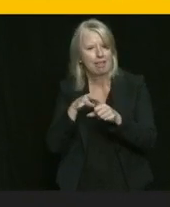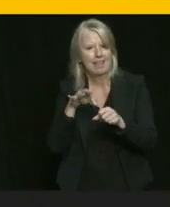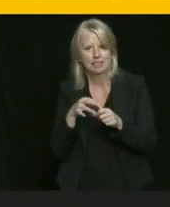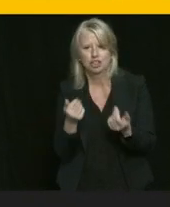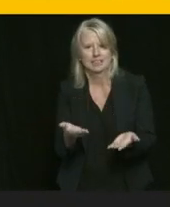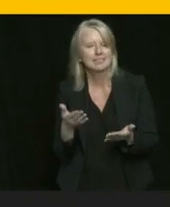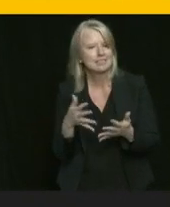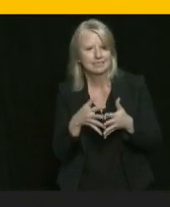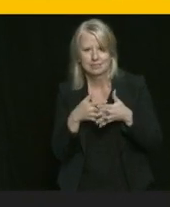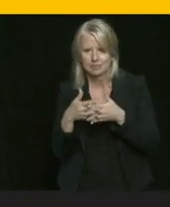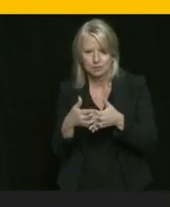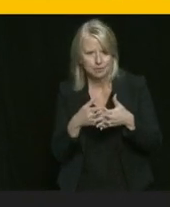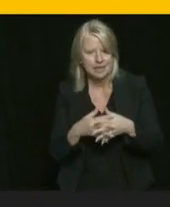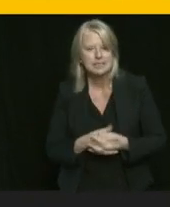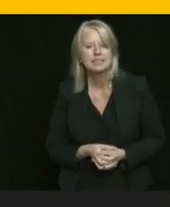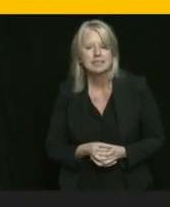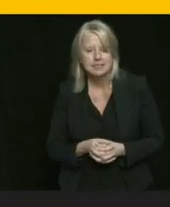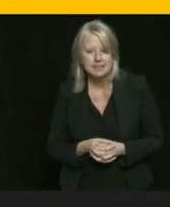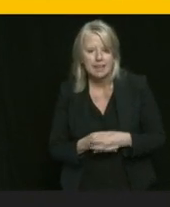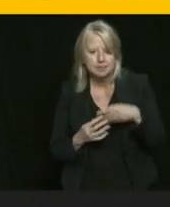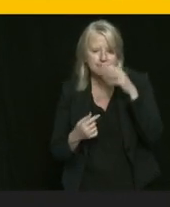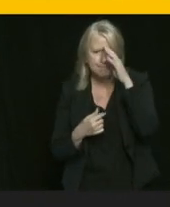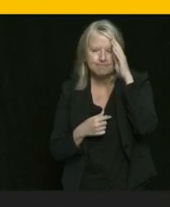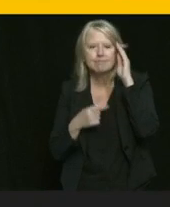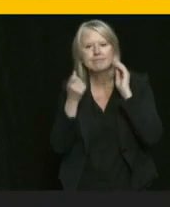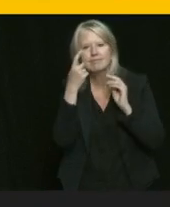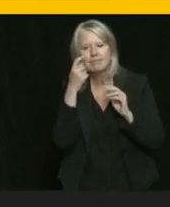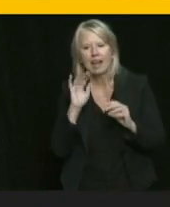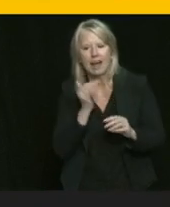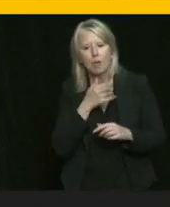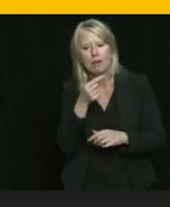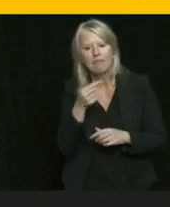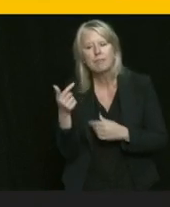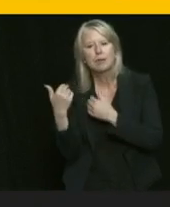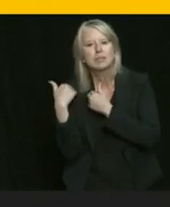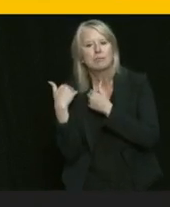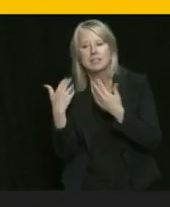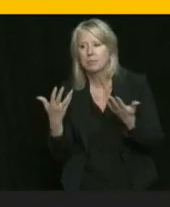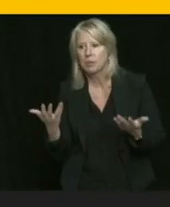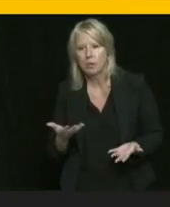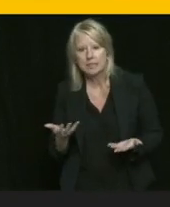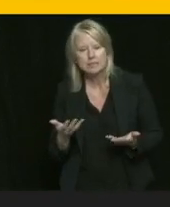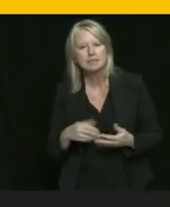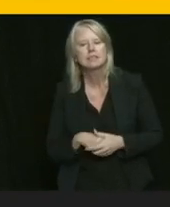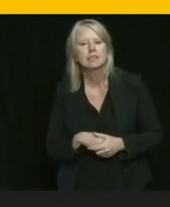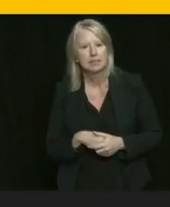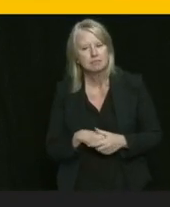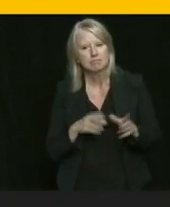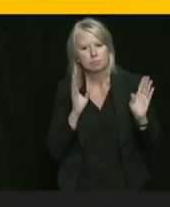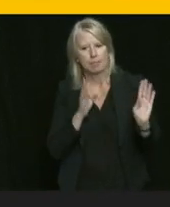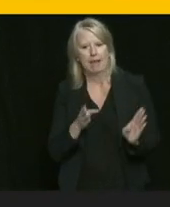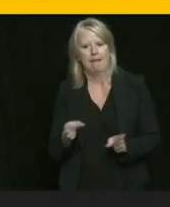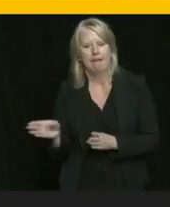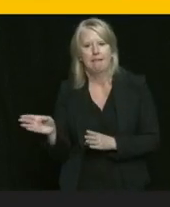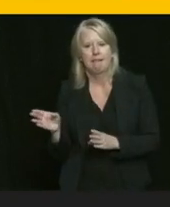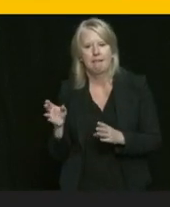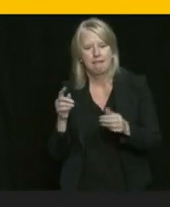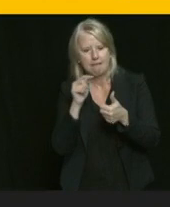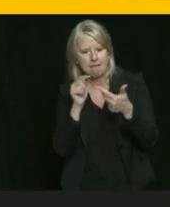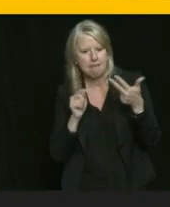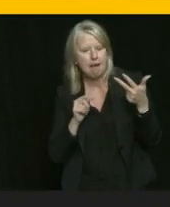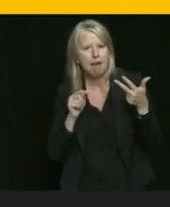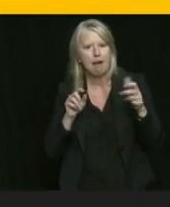our responsibility has been to be prepared for all